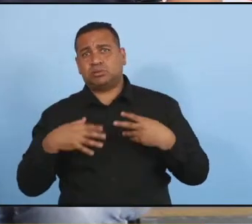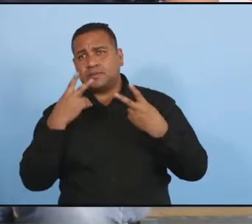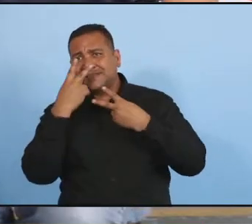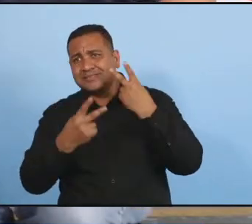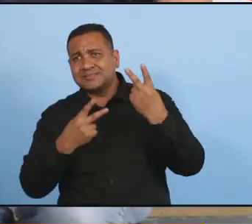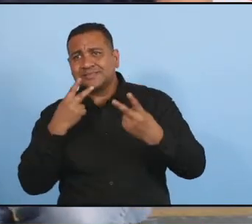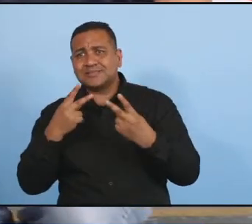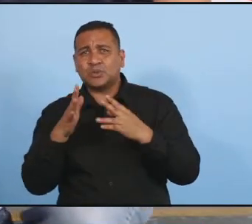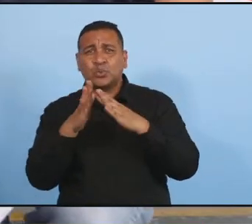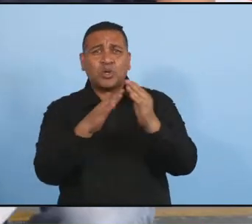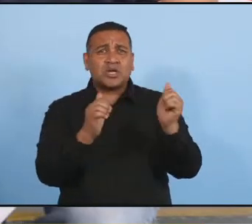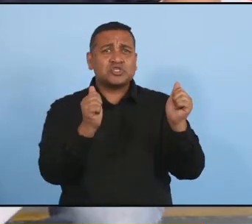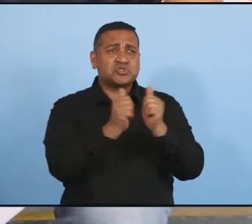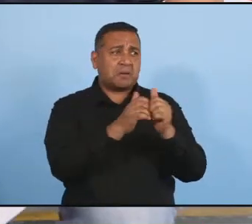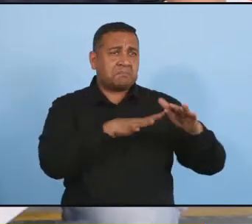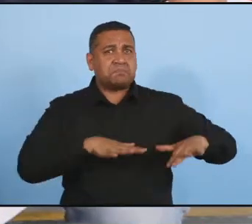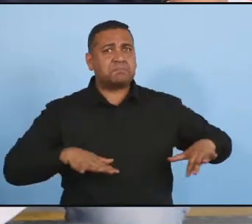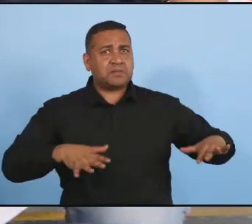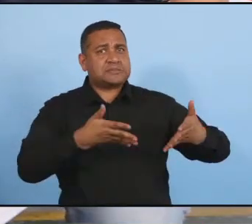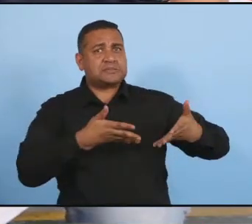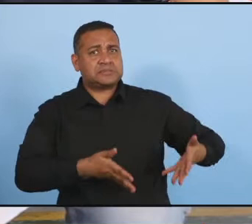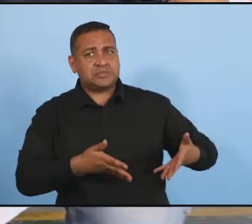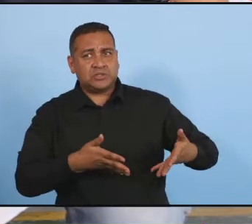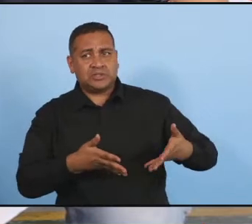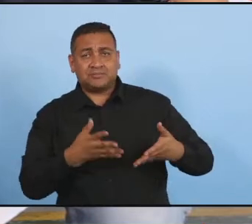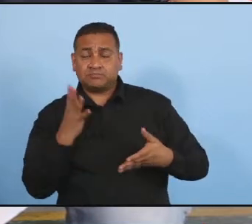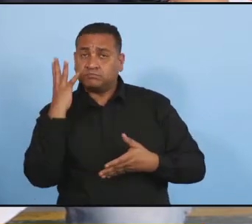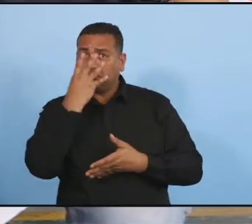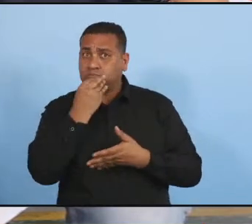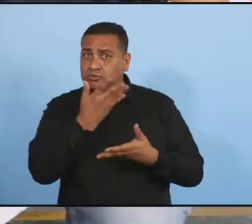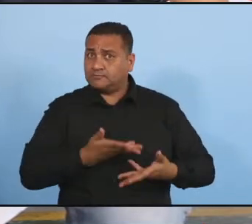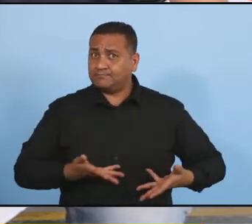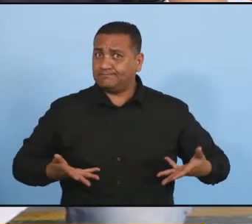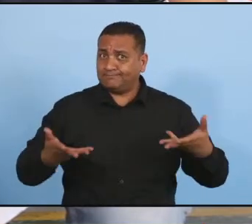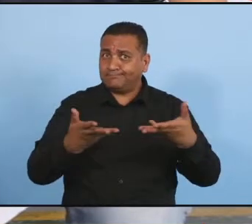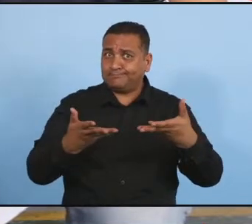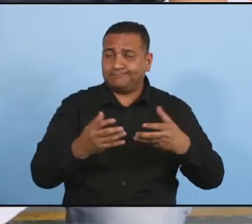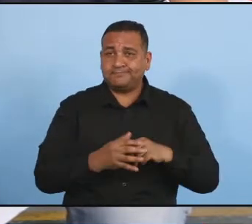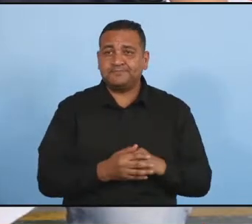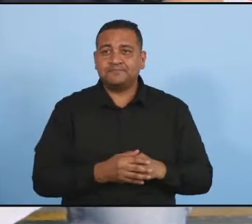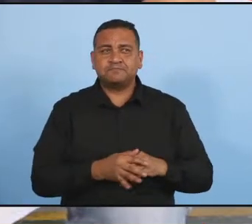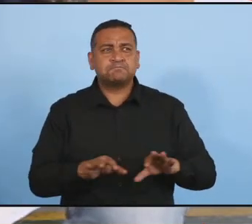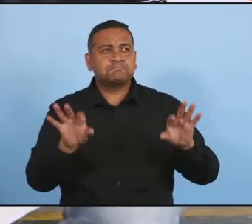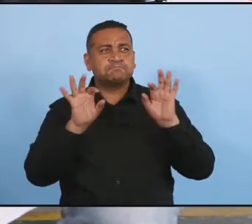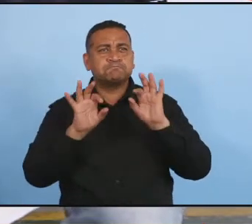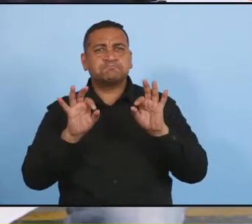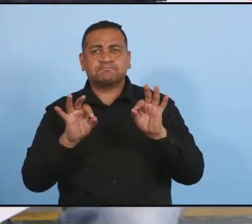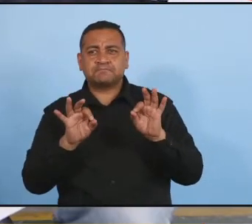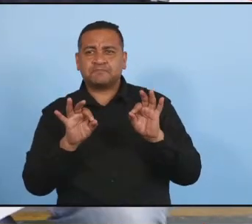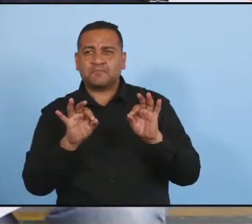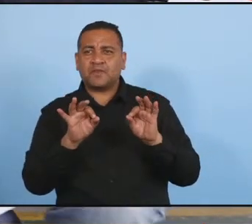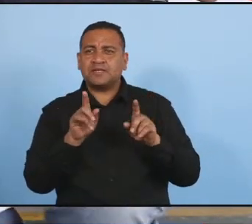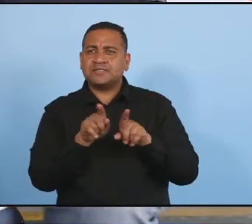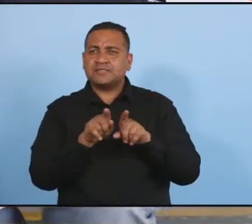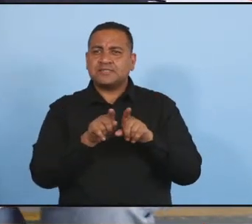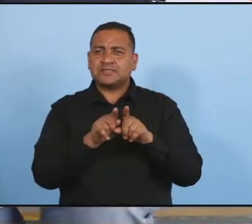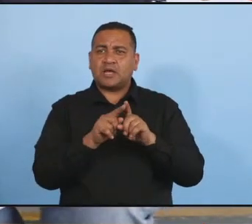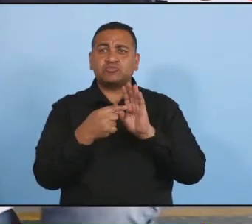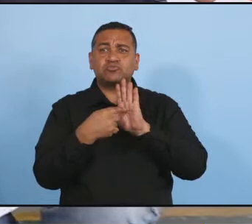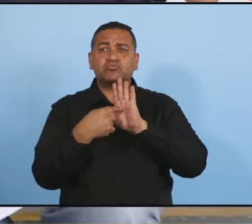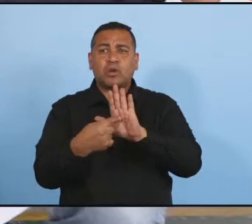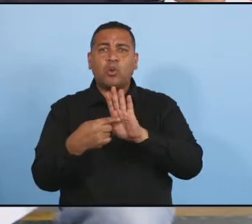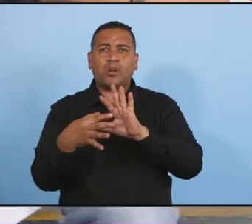neat, prestigious. It's actually quite nice. It's clean. I'm very impressed with the area. Yeah, and this is what the Link Show is all about,